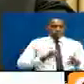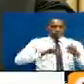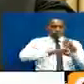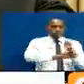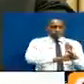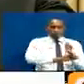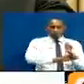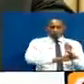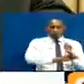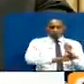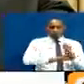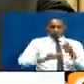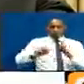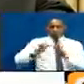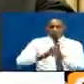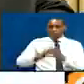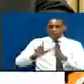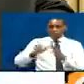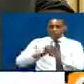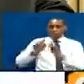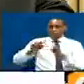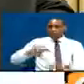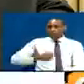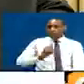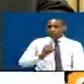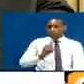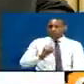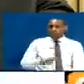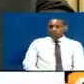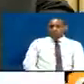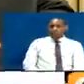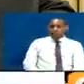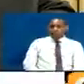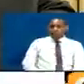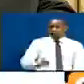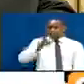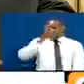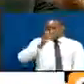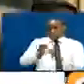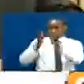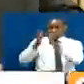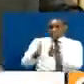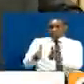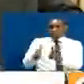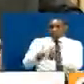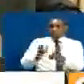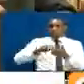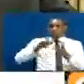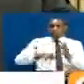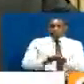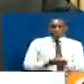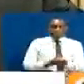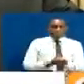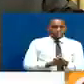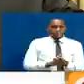wife and killing himself. Right? A police officer. So there